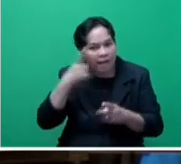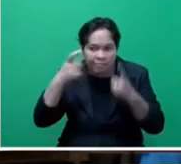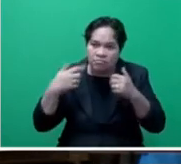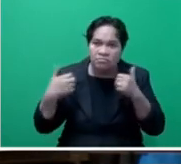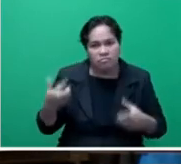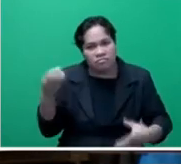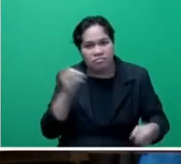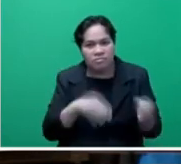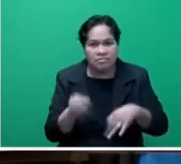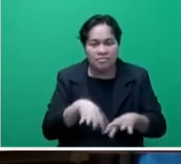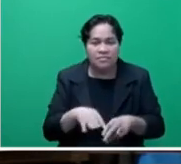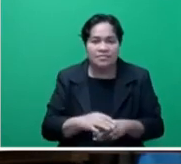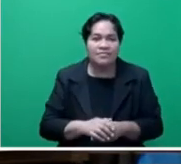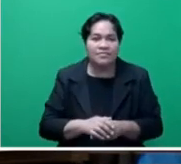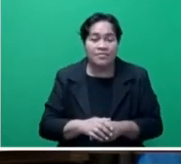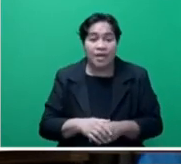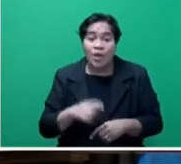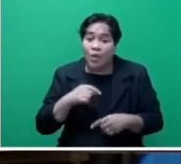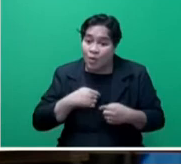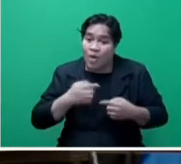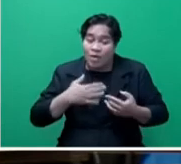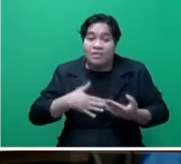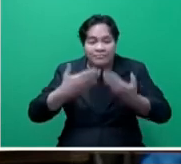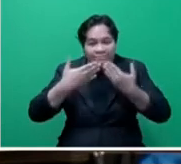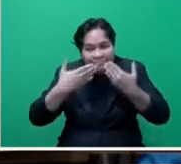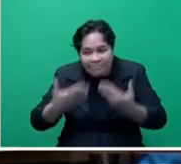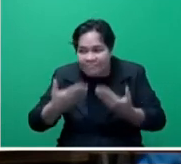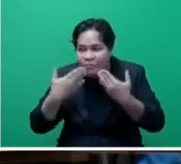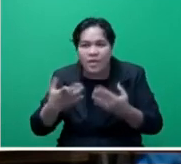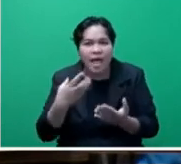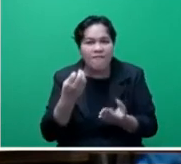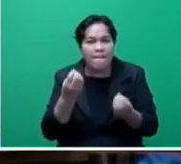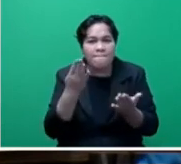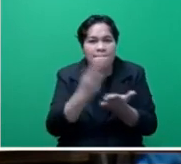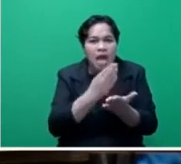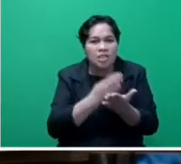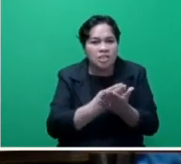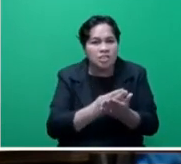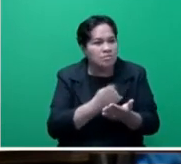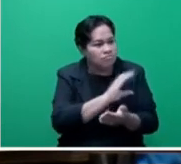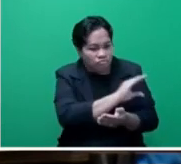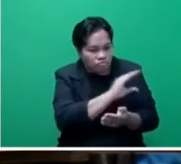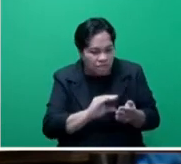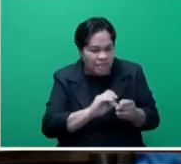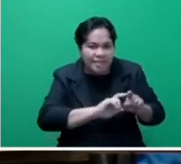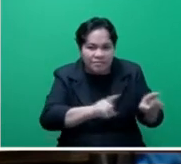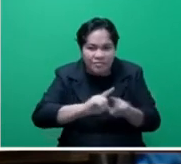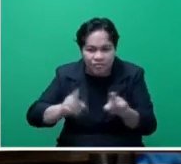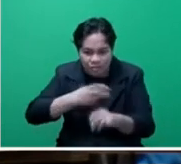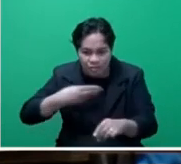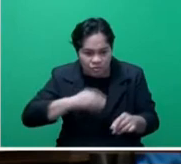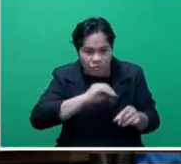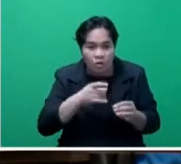sir, we acknowledge the Pacific Disability Government budget lines, which has grown steadily over the last few years